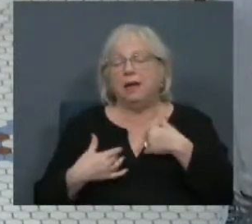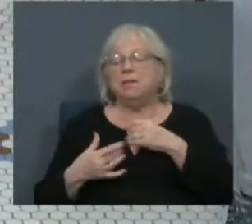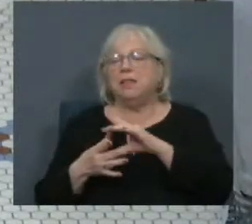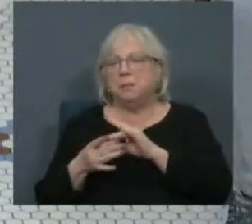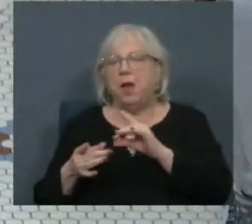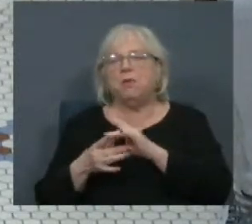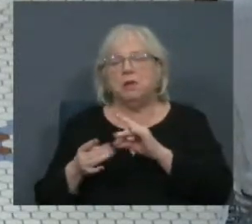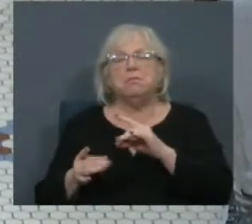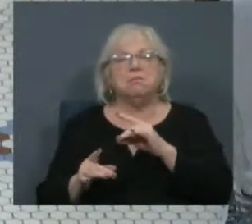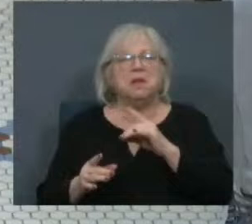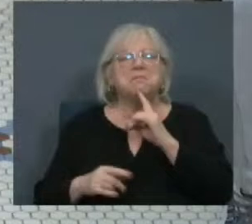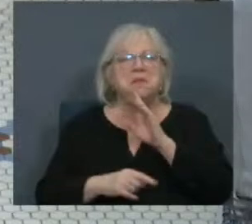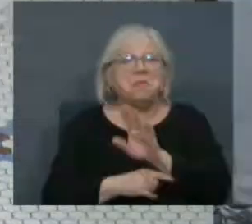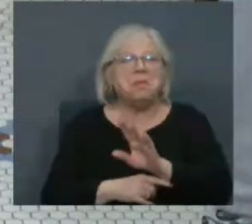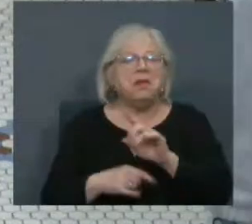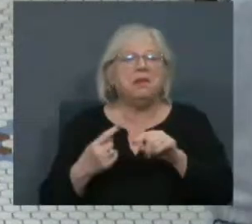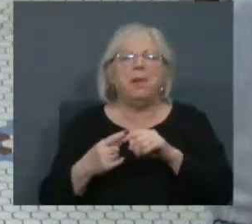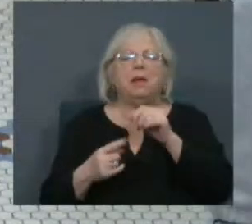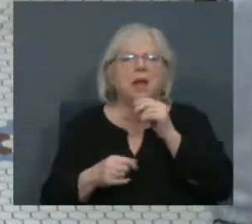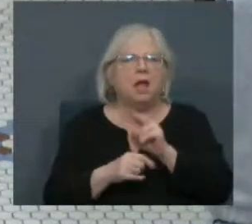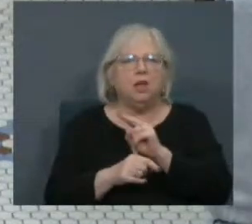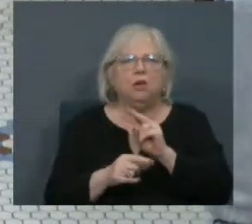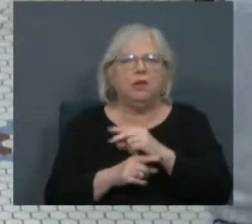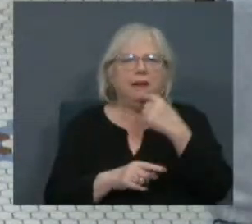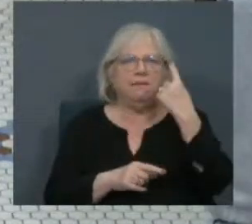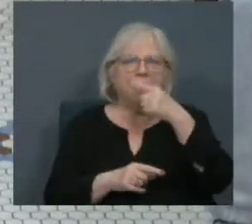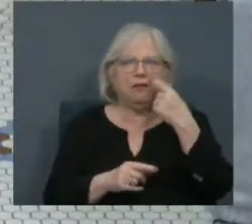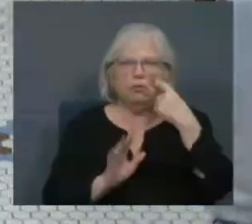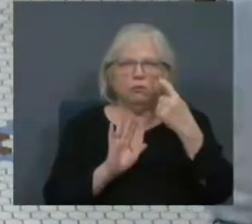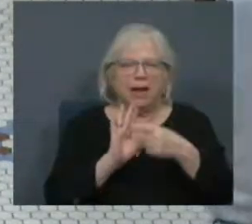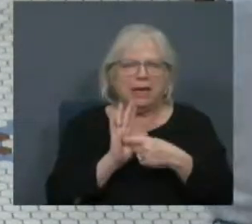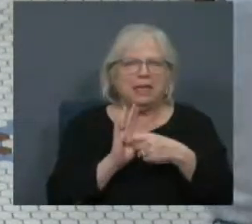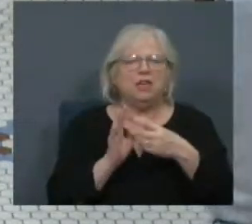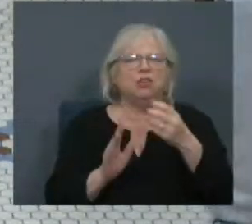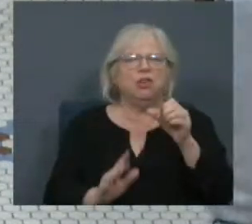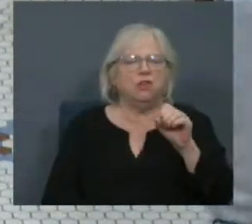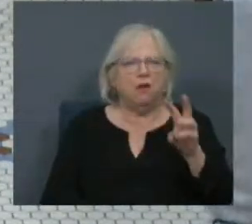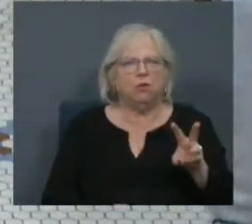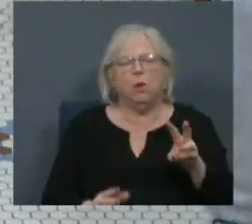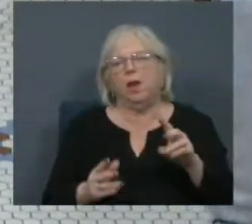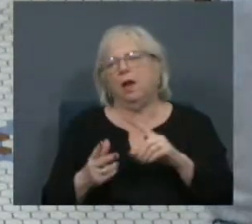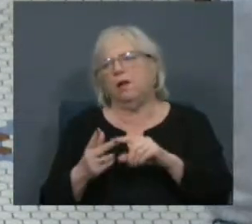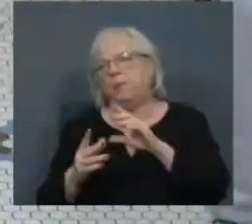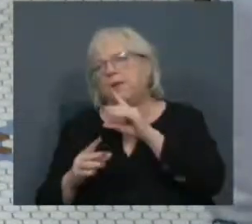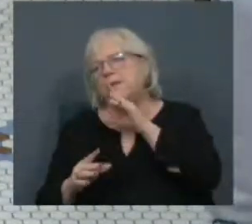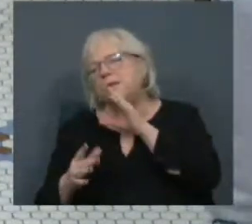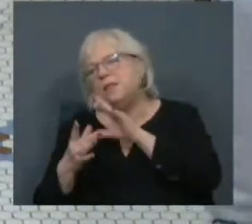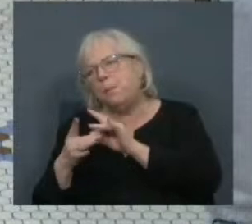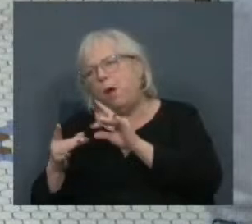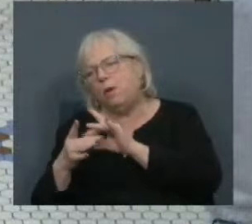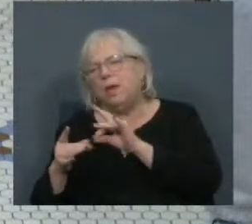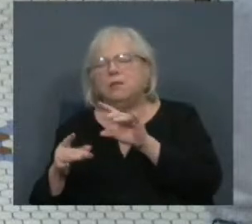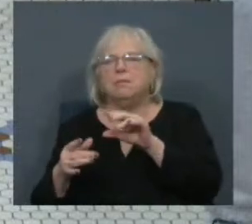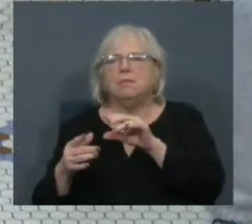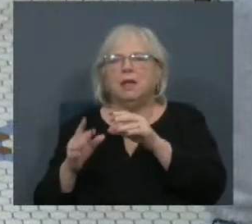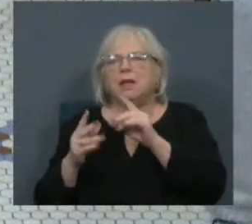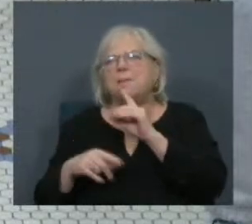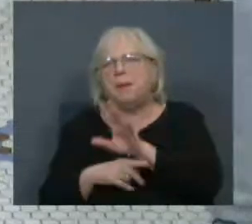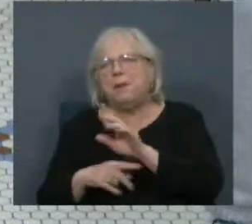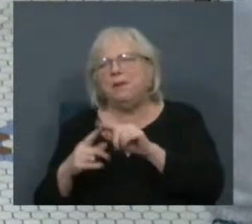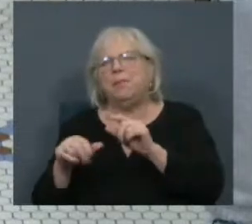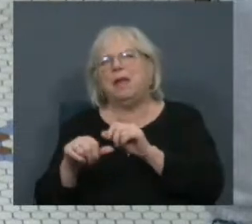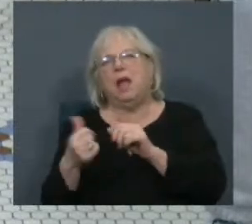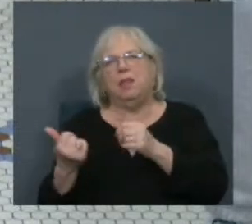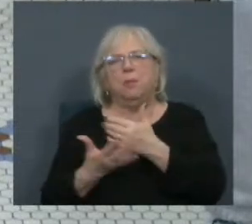commitments about not using facial recognition software. There have been spoken commitments about other aspects. But as we